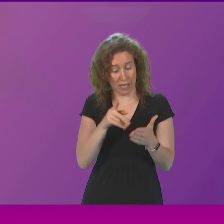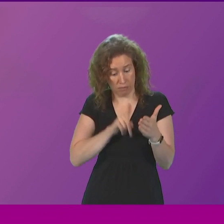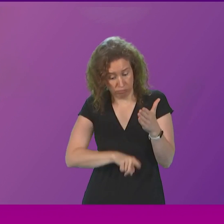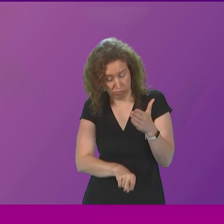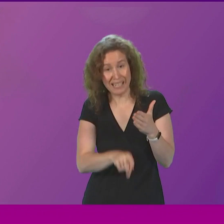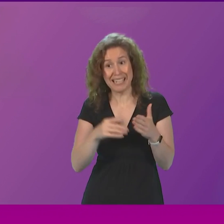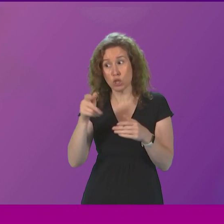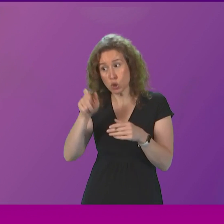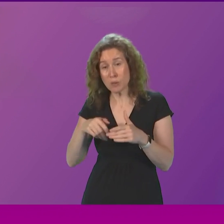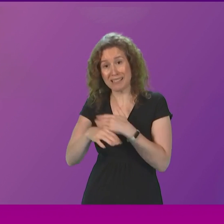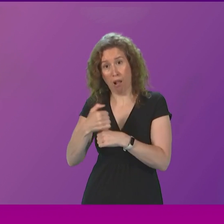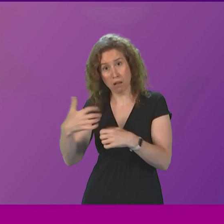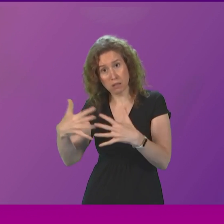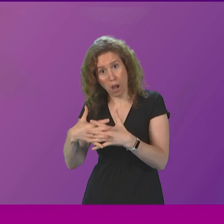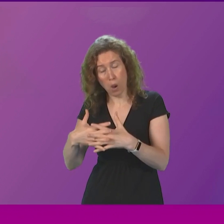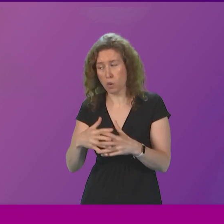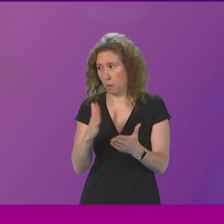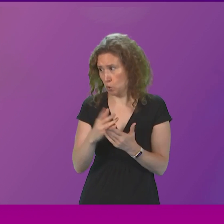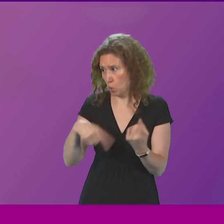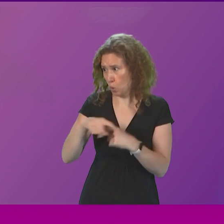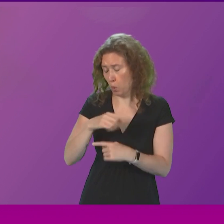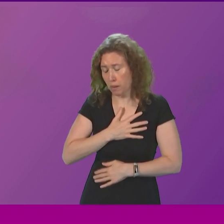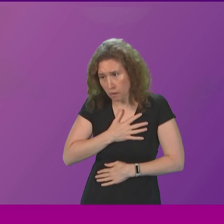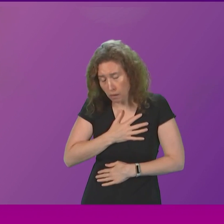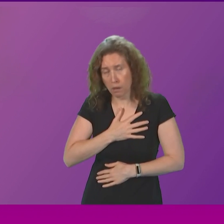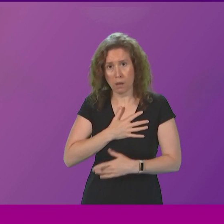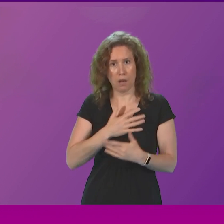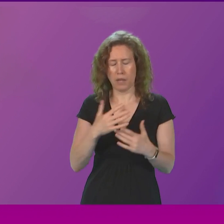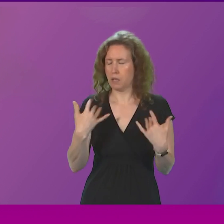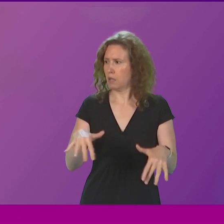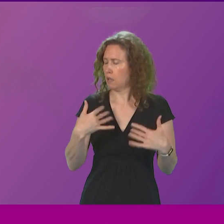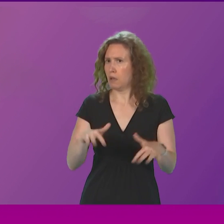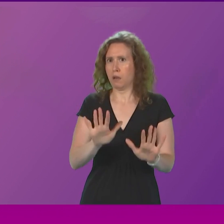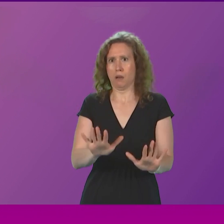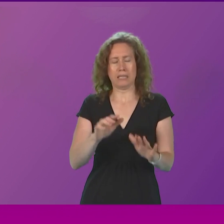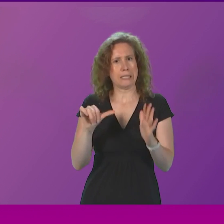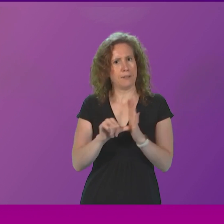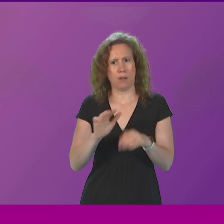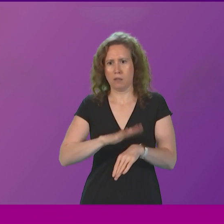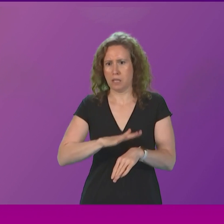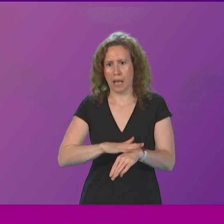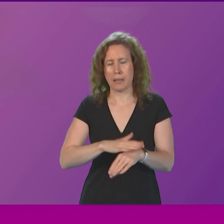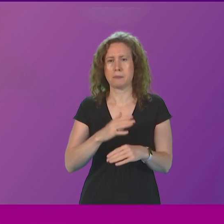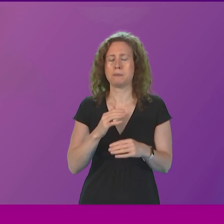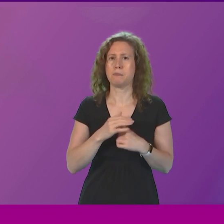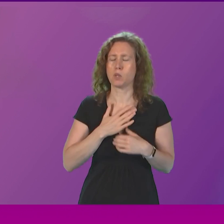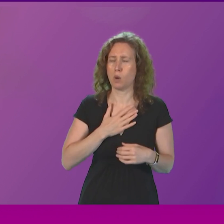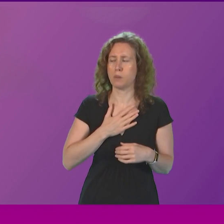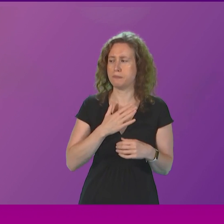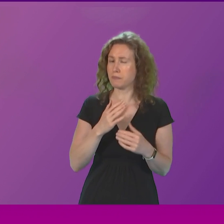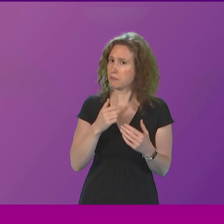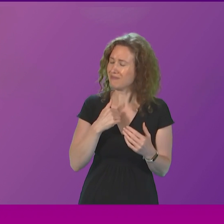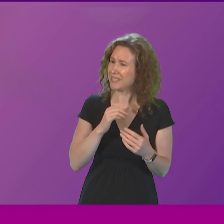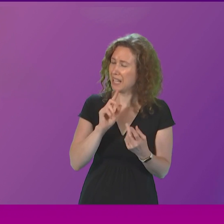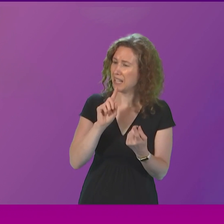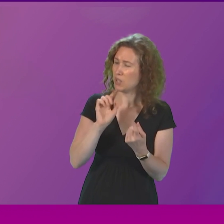sure everyone here will join me in sharing their thoughts with him and his family at this unprecedented and difficult time. Presiding Officer, I'm